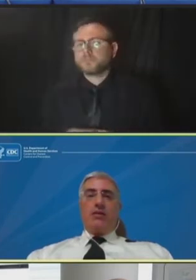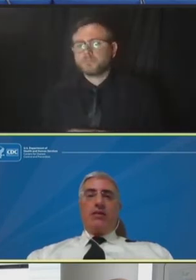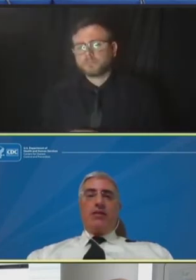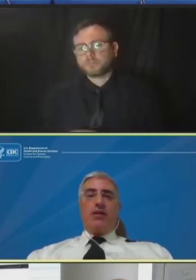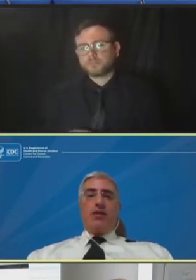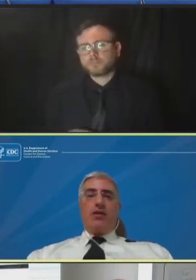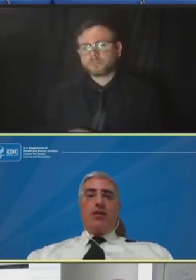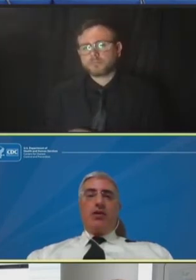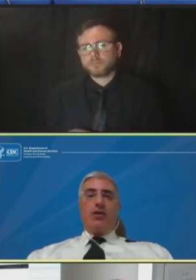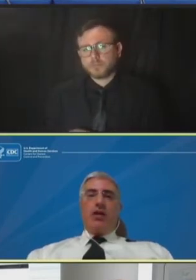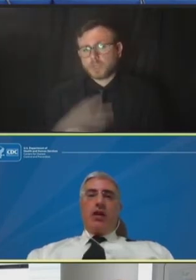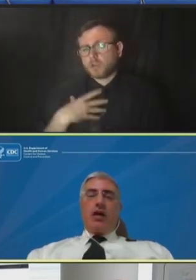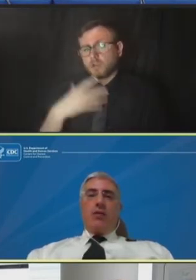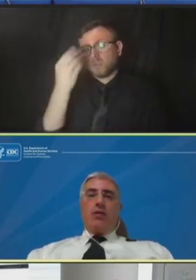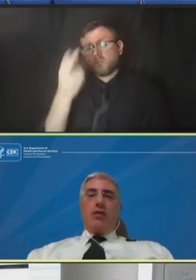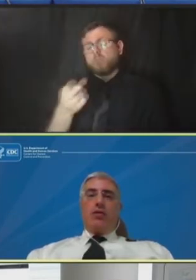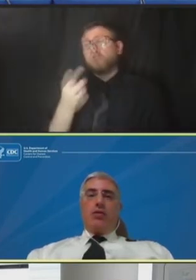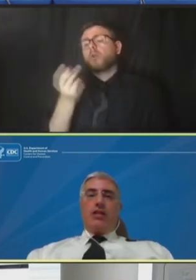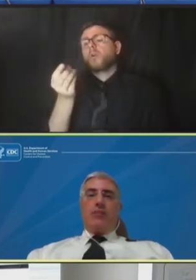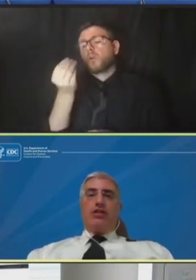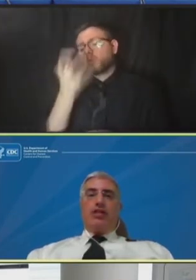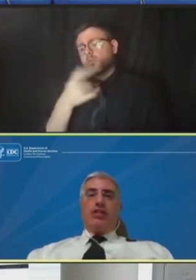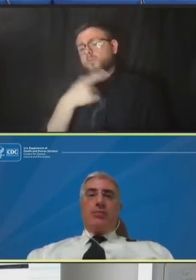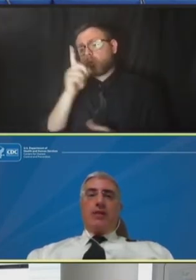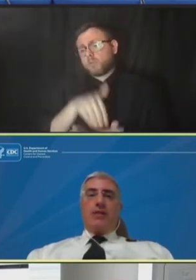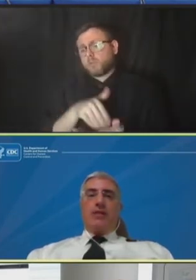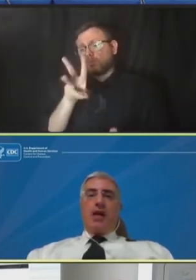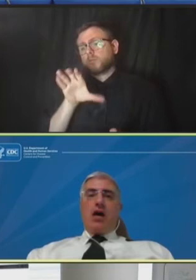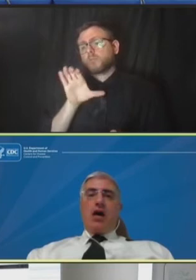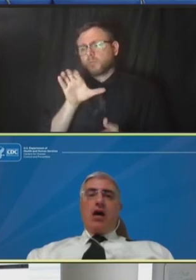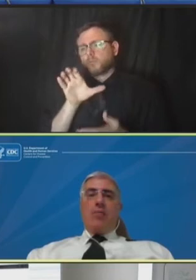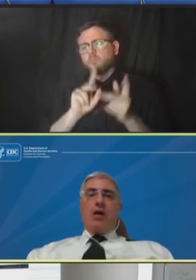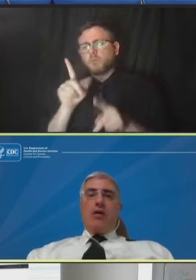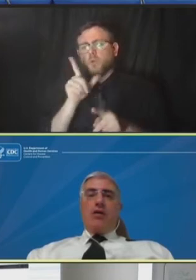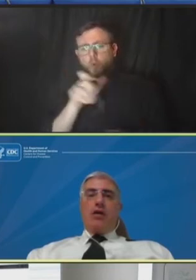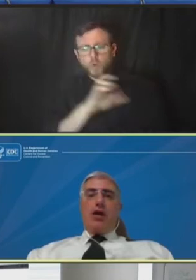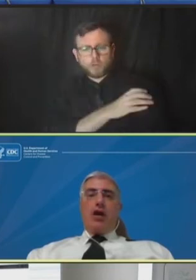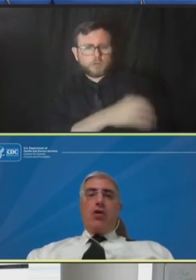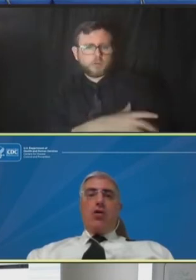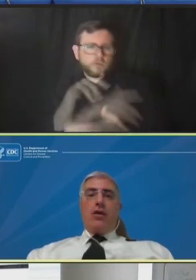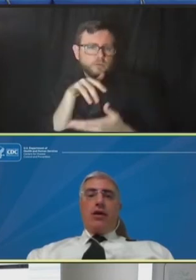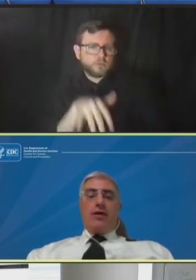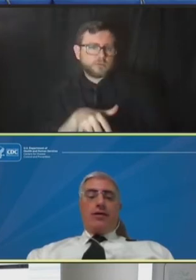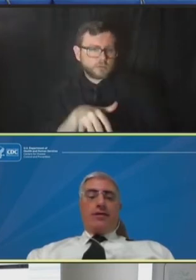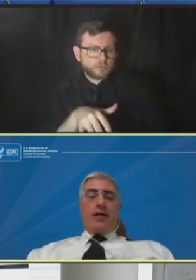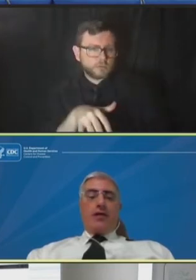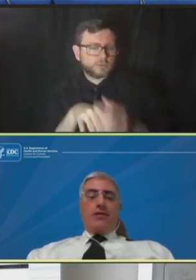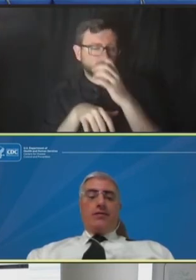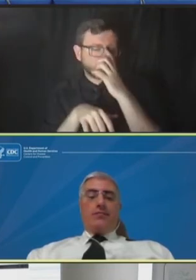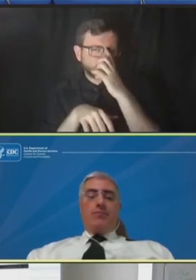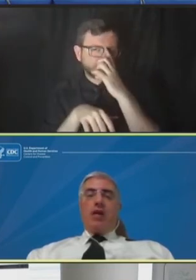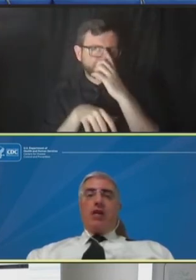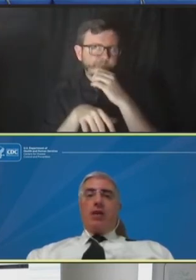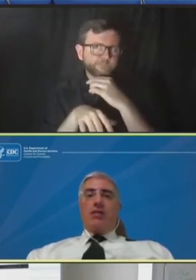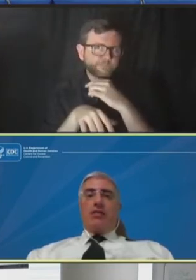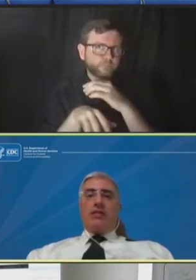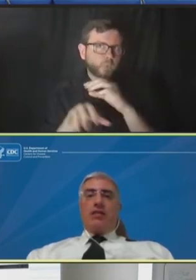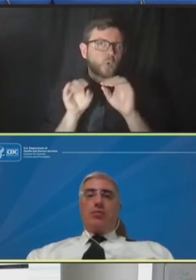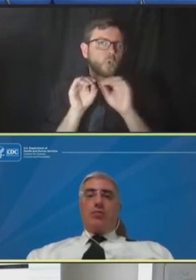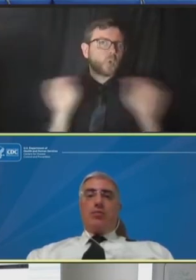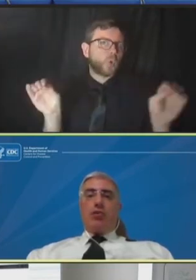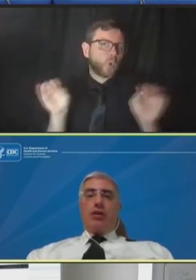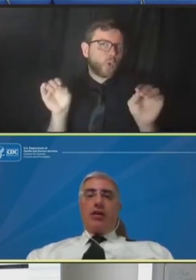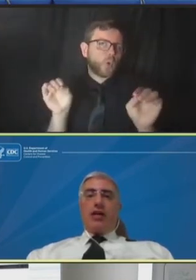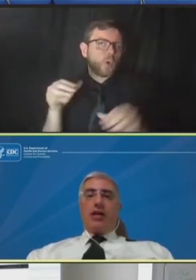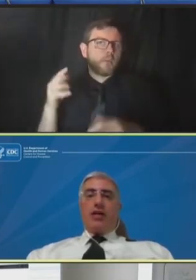among 1,600 clinical study participants, no monkeypox disease